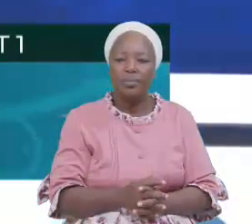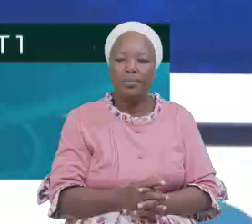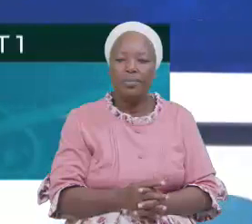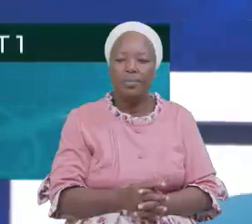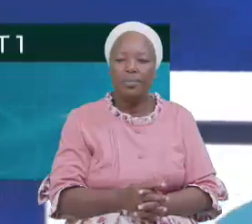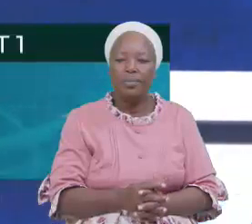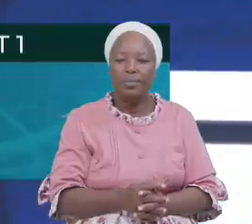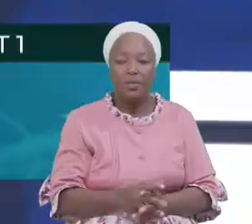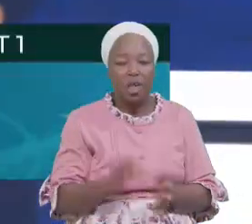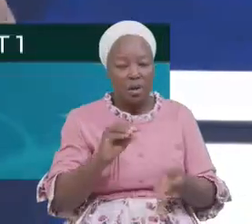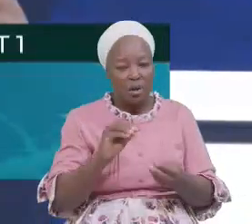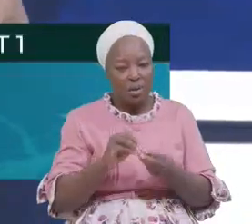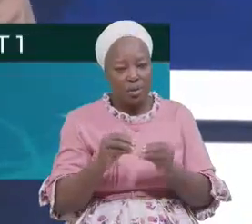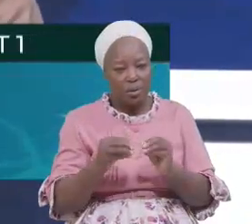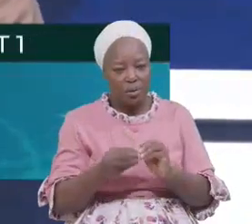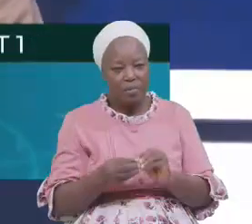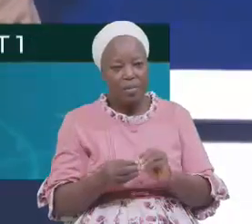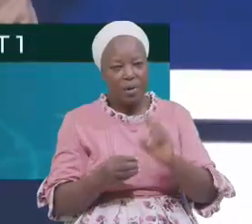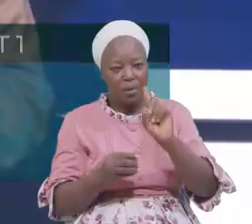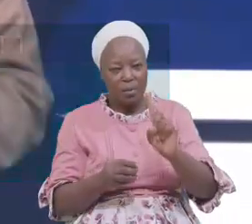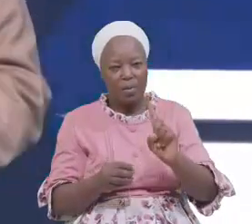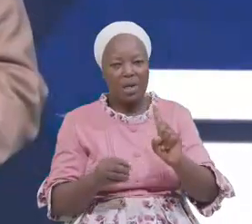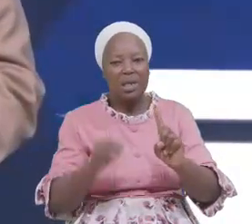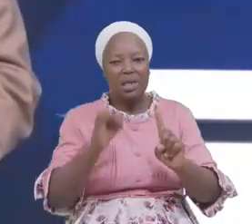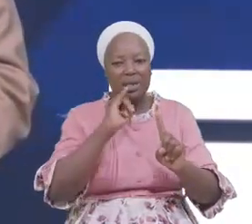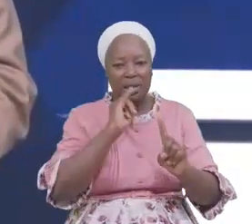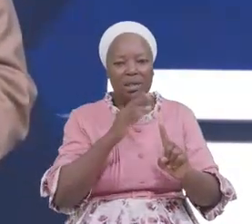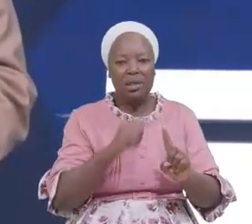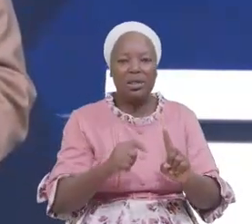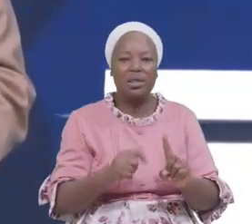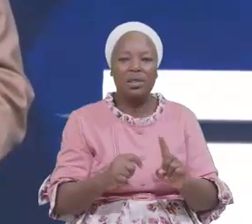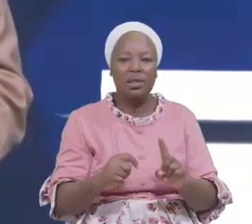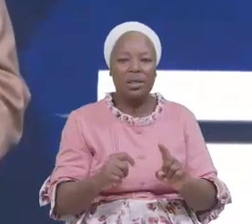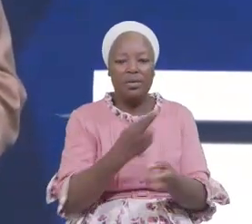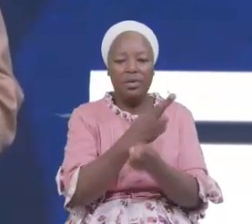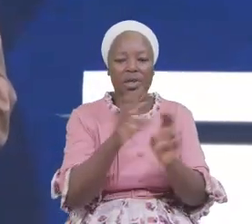Number one, redemptive visitation from heaven.